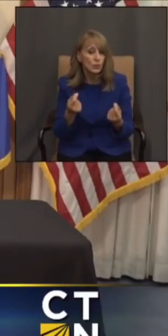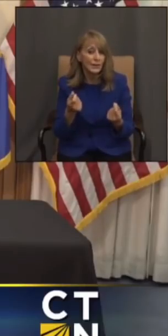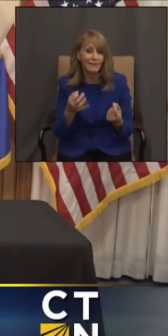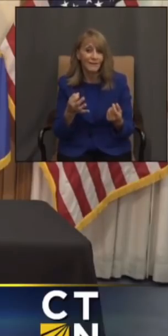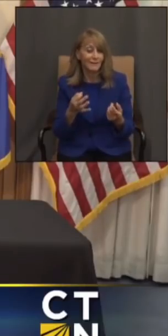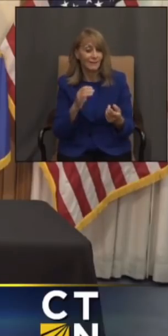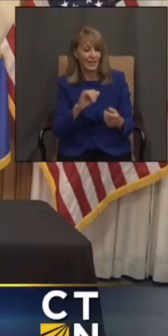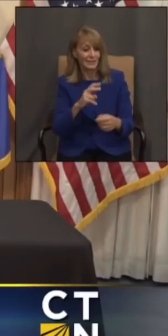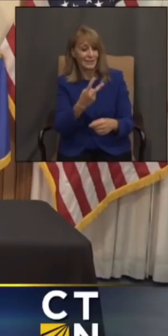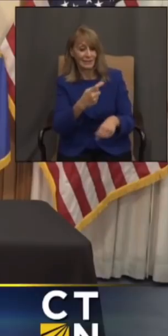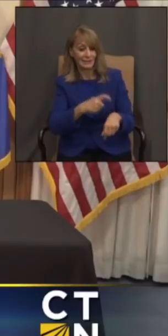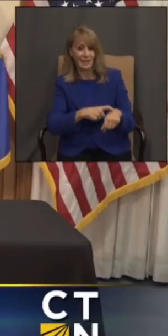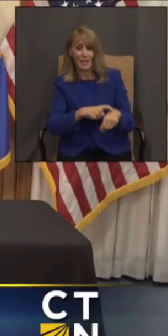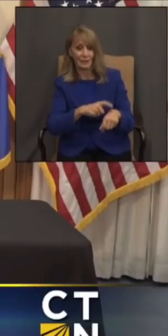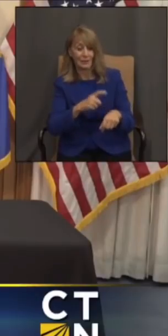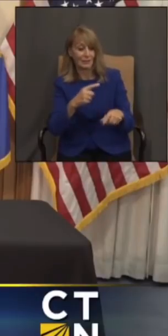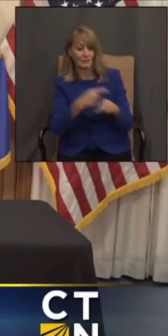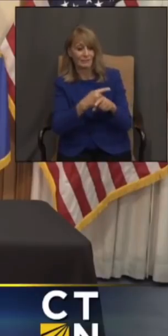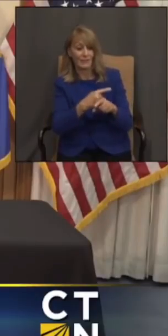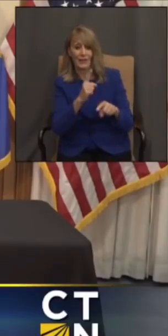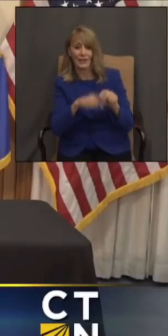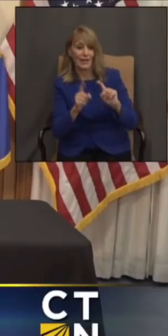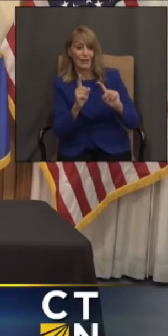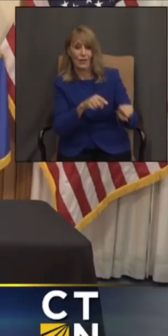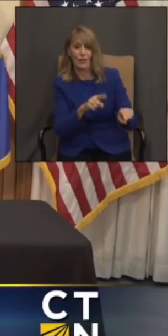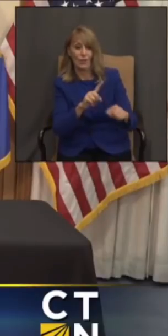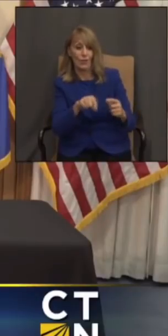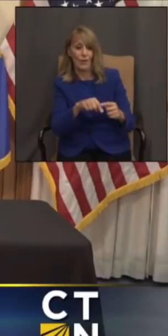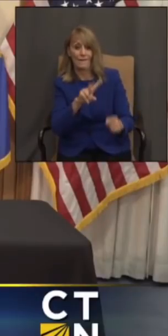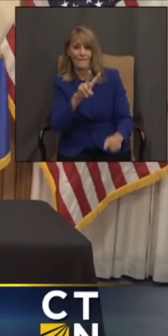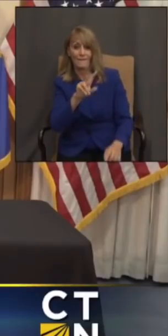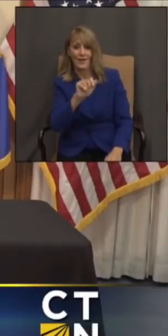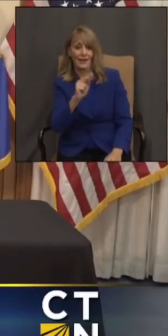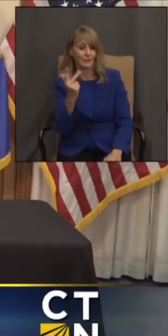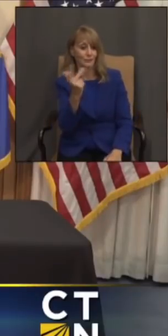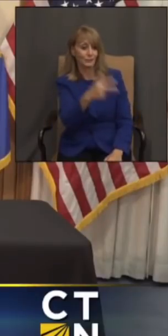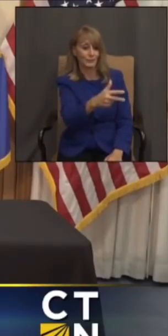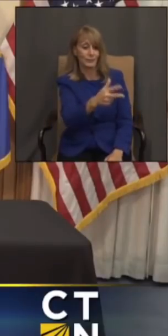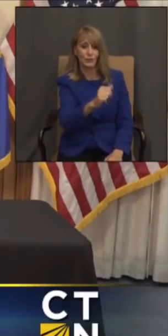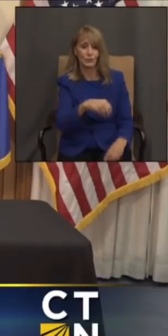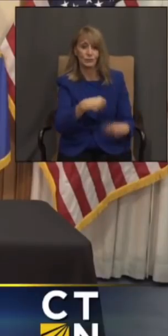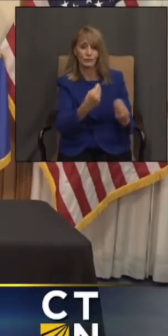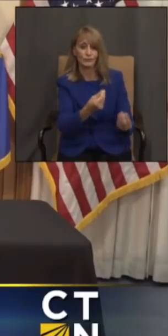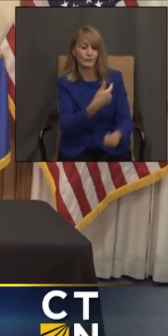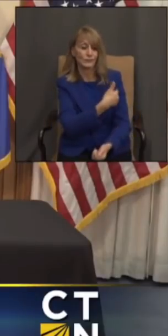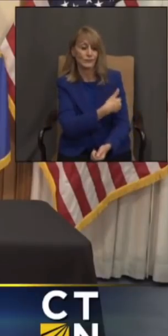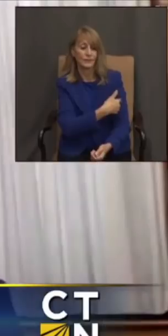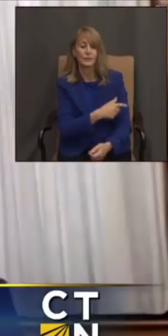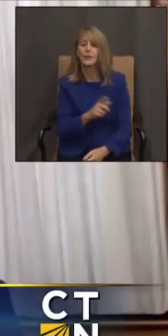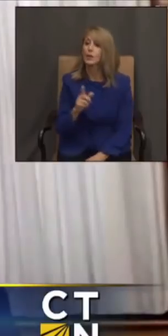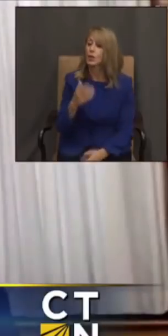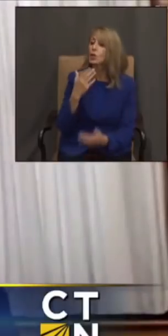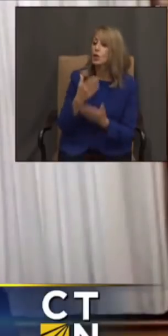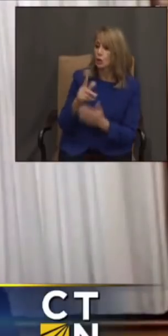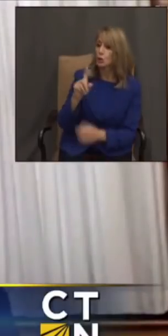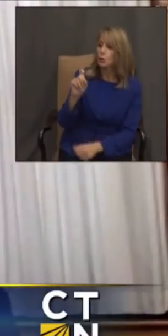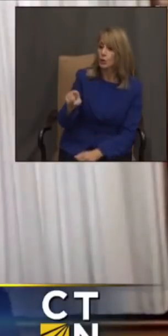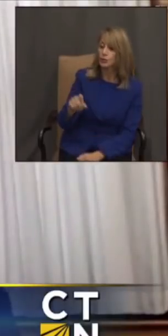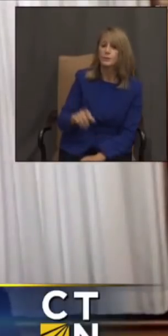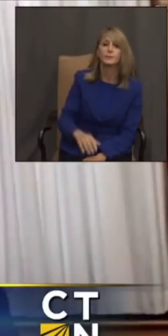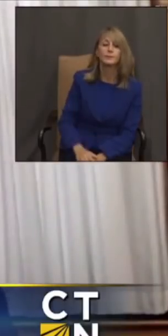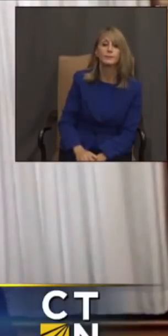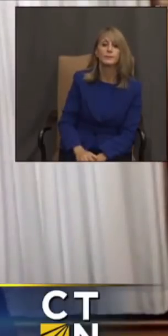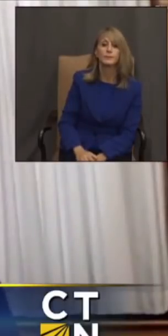do if they just can't make that one day that the van is back at the same spot? Yeah, so it's a great question. And the good news